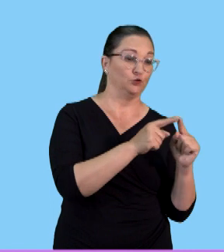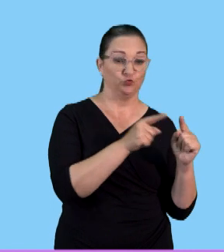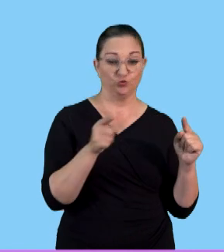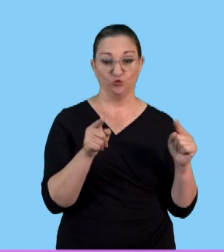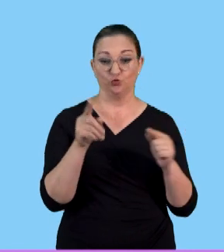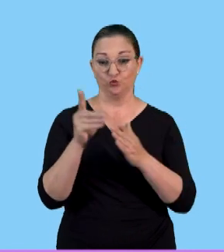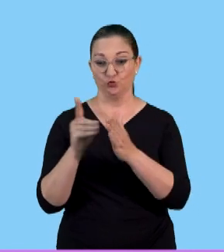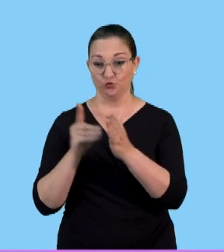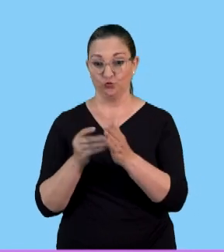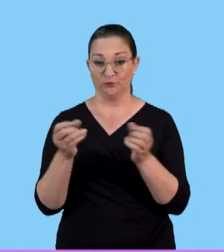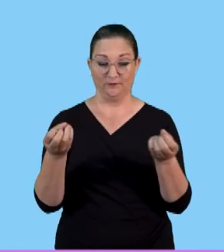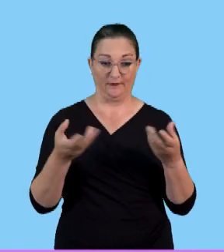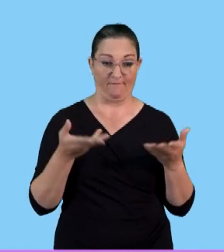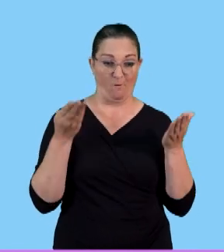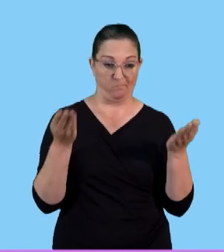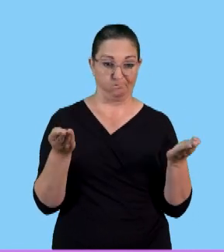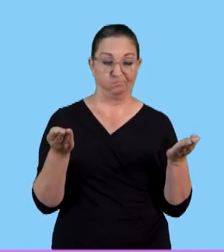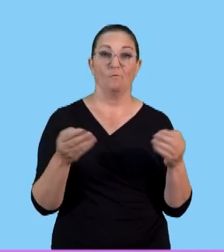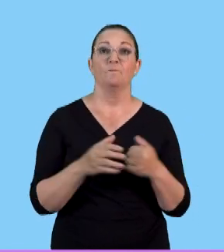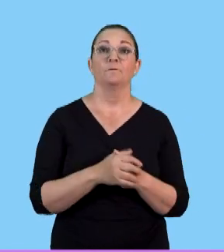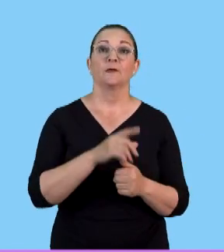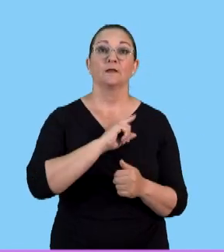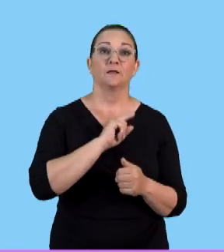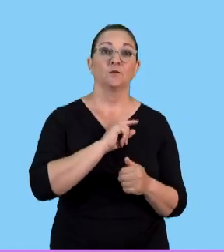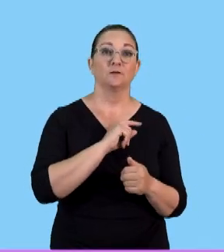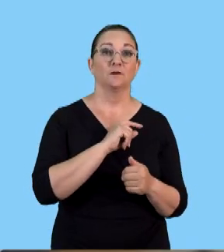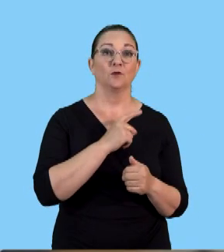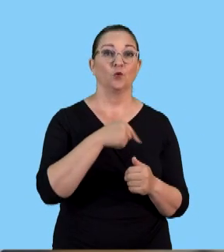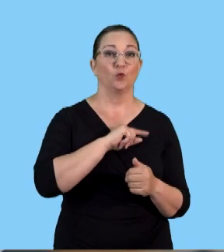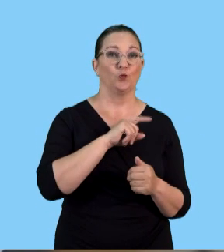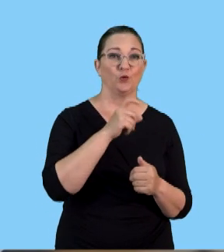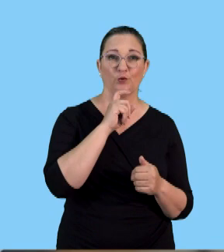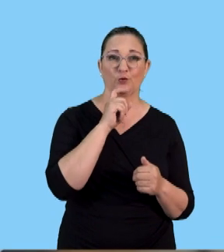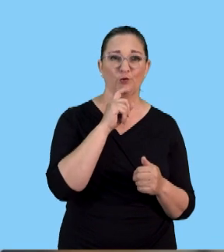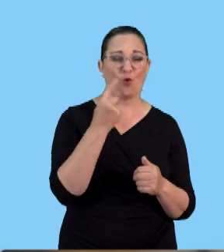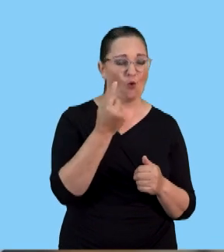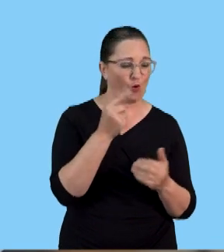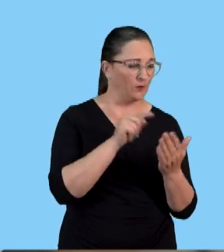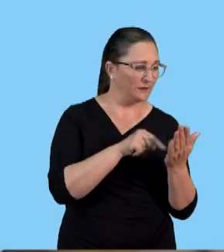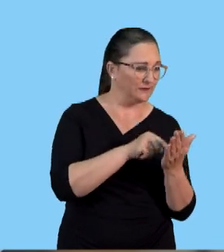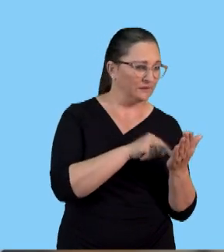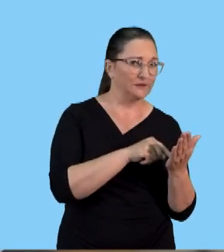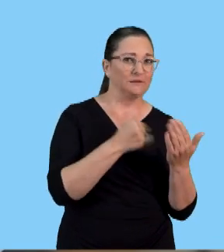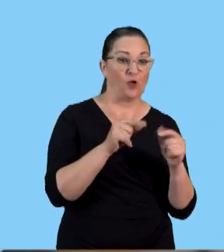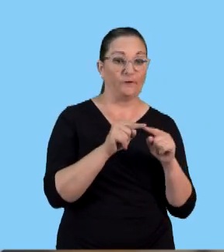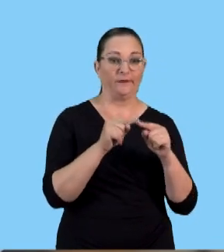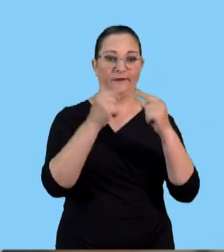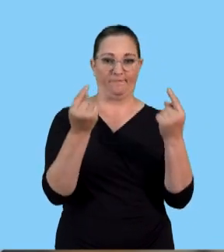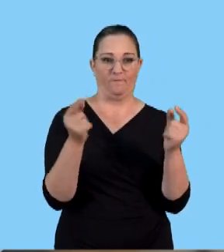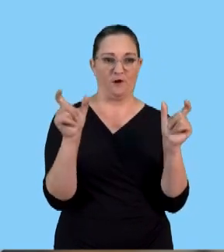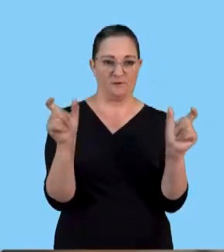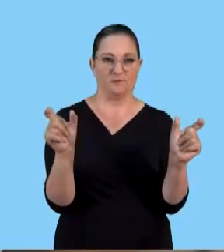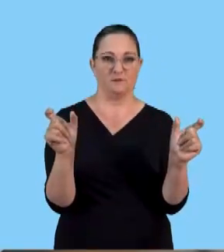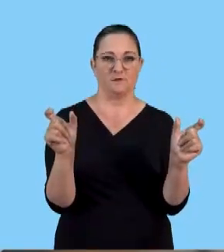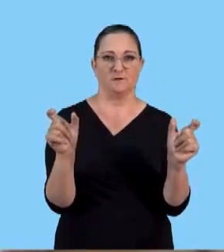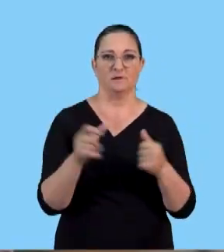date given. So now, how do we calculate the readings? It simply means that we are just calculating the difference,